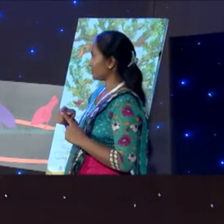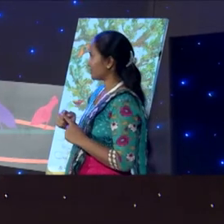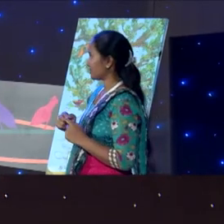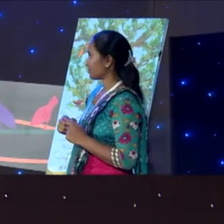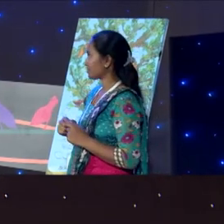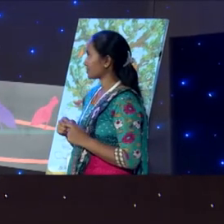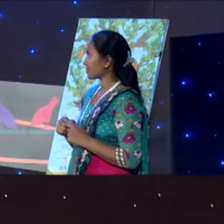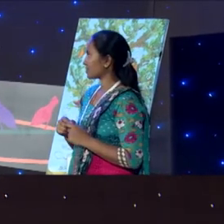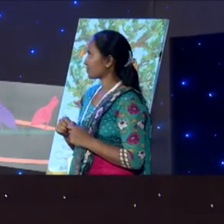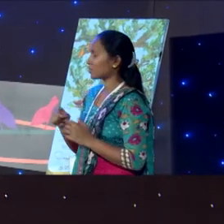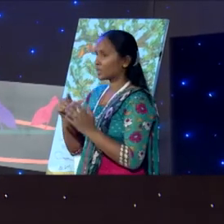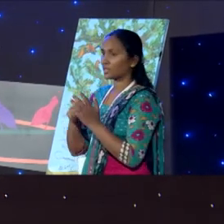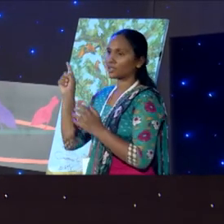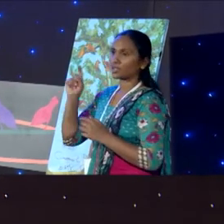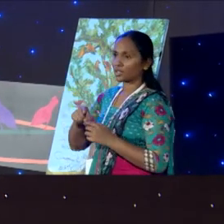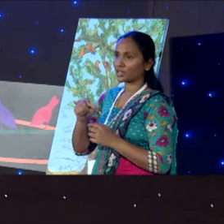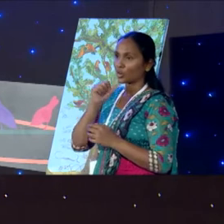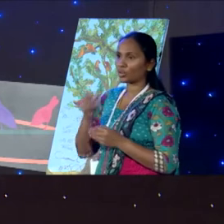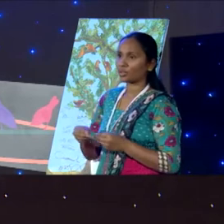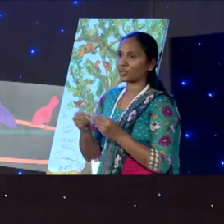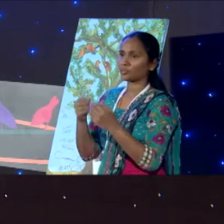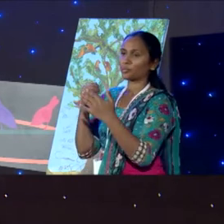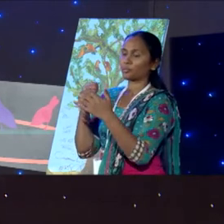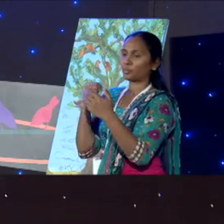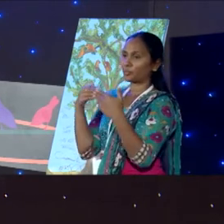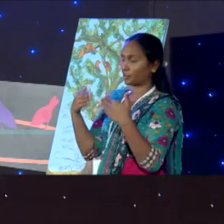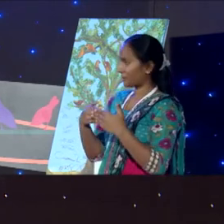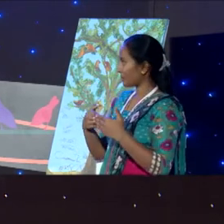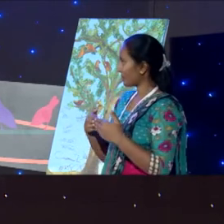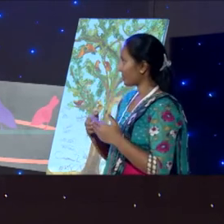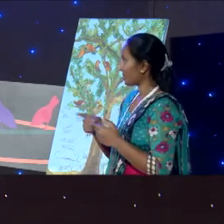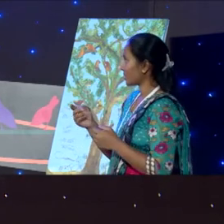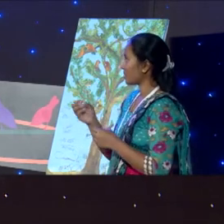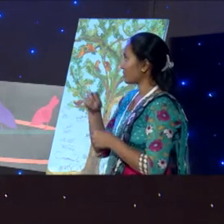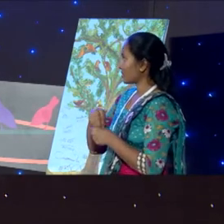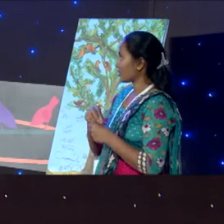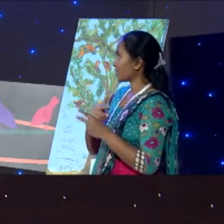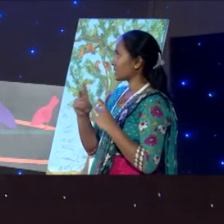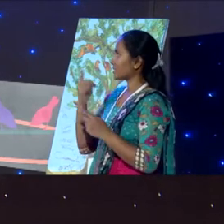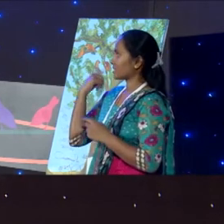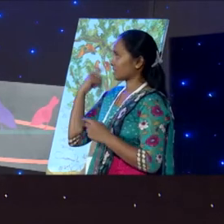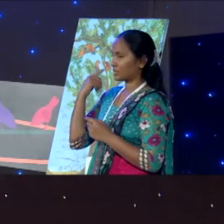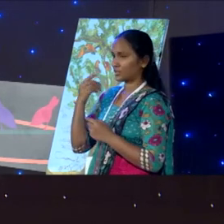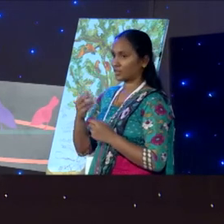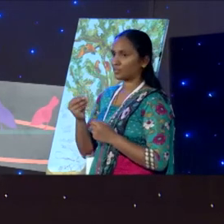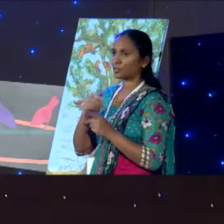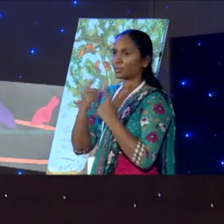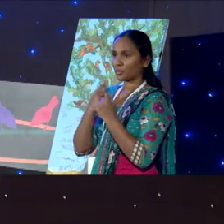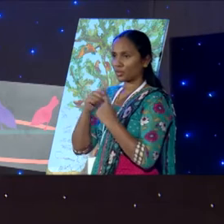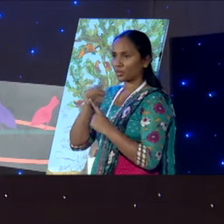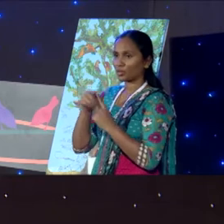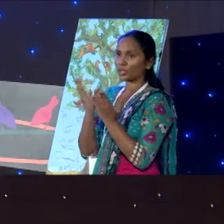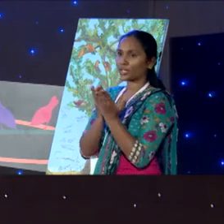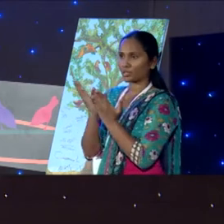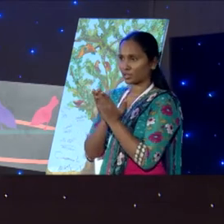is a need that's not being met. So there are a lot of people, I've been in this event since yesterday, there are people who've spoken about